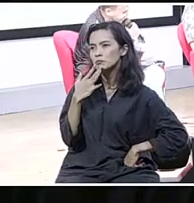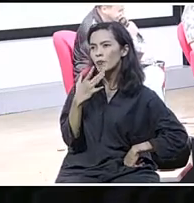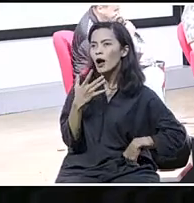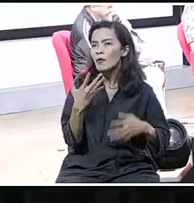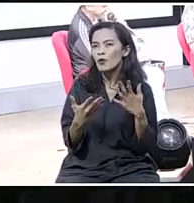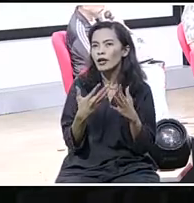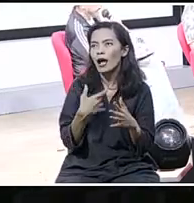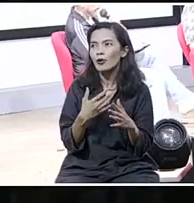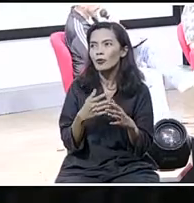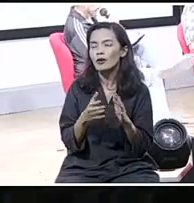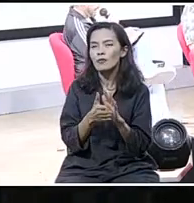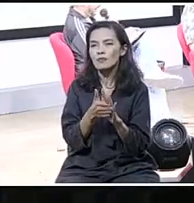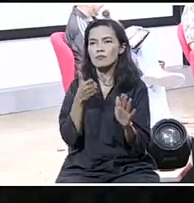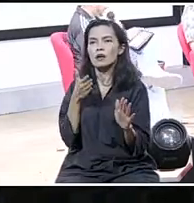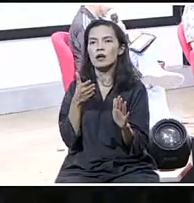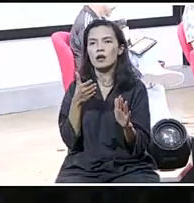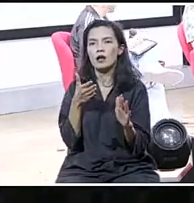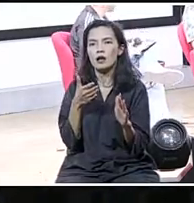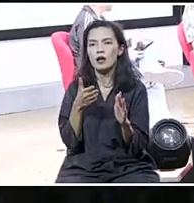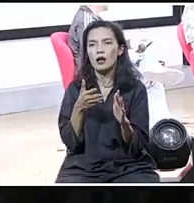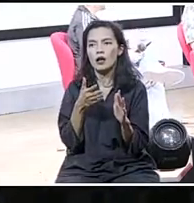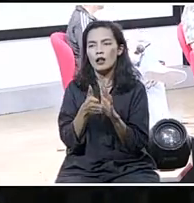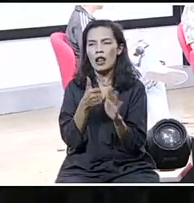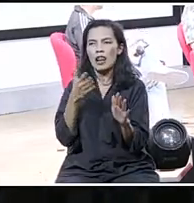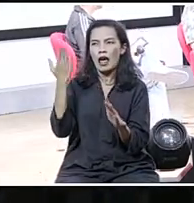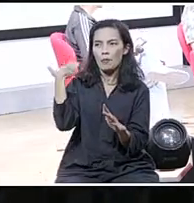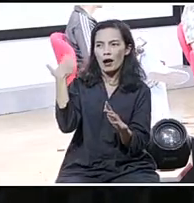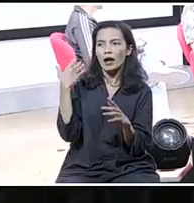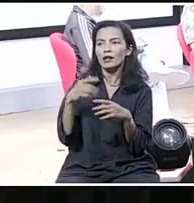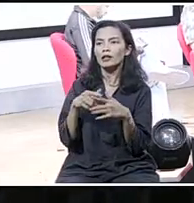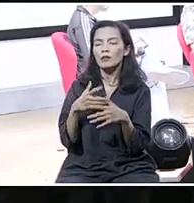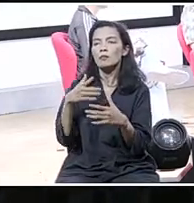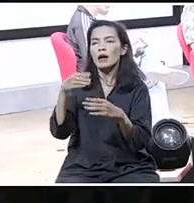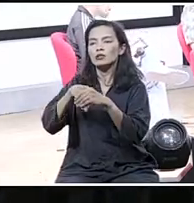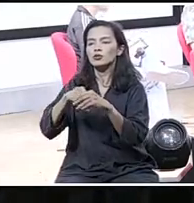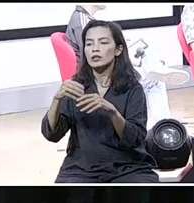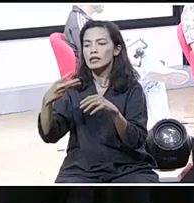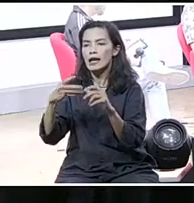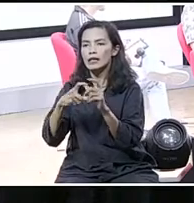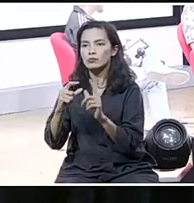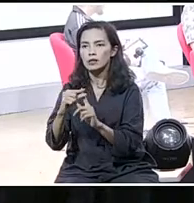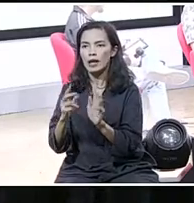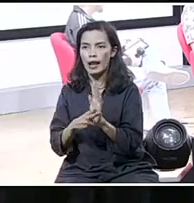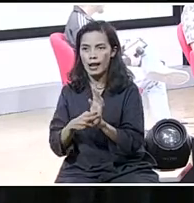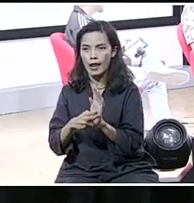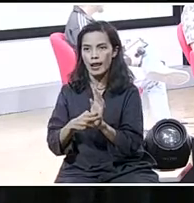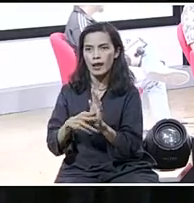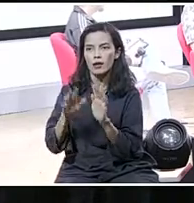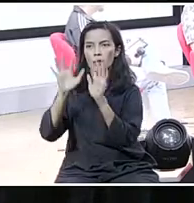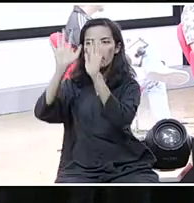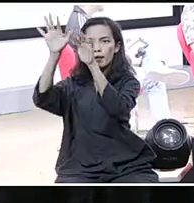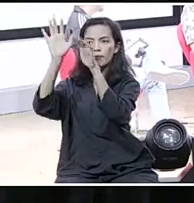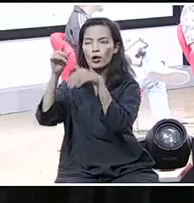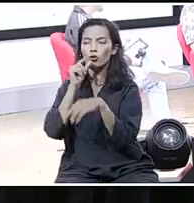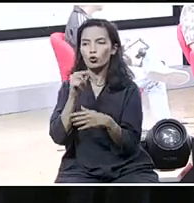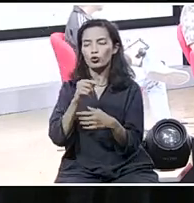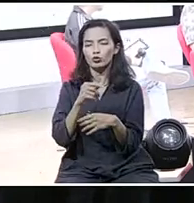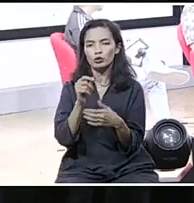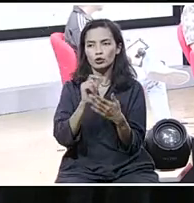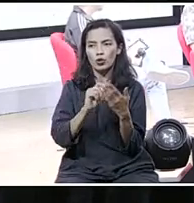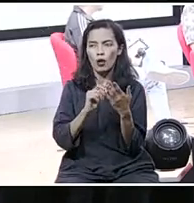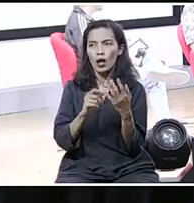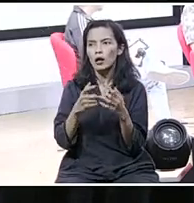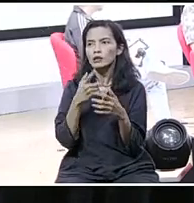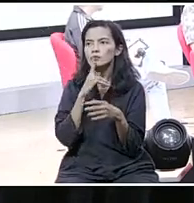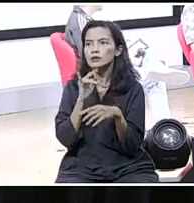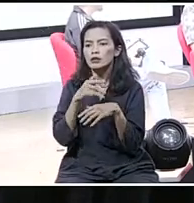did. But when I retired, I started working with ESPN as a college basketball analyst. I worked as the studio analyst